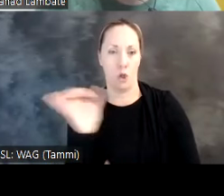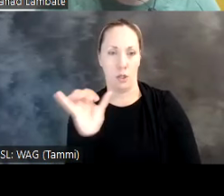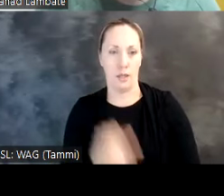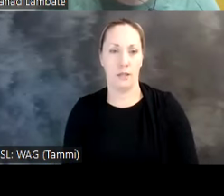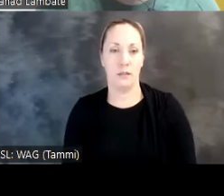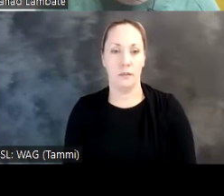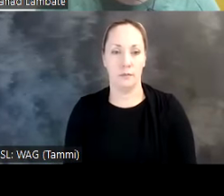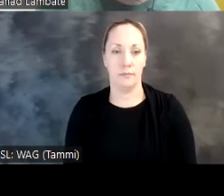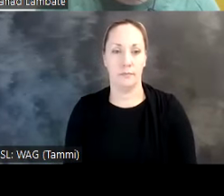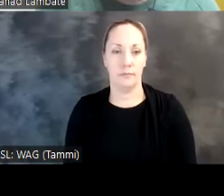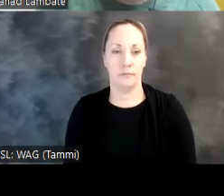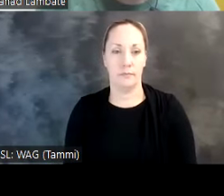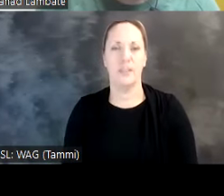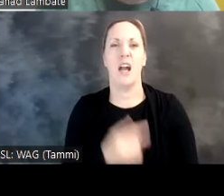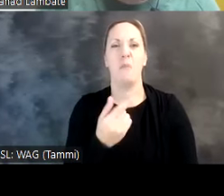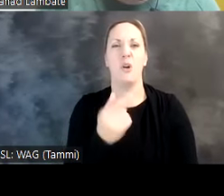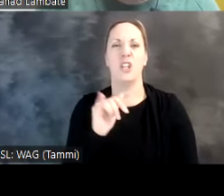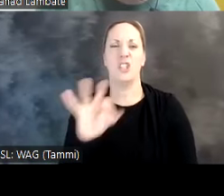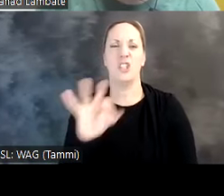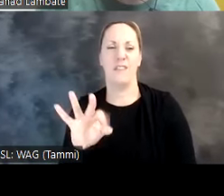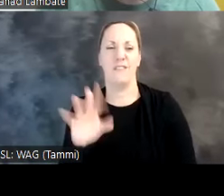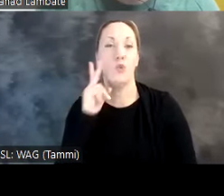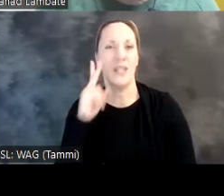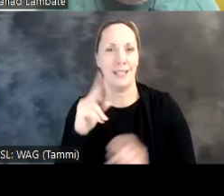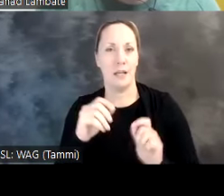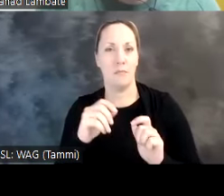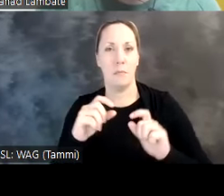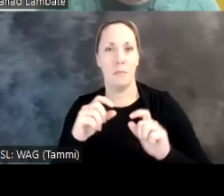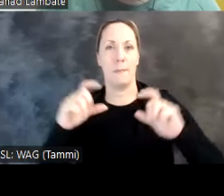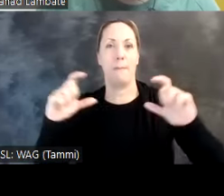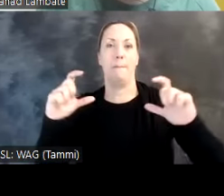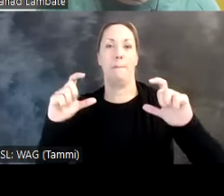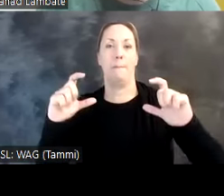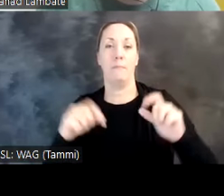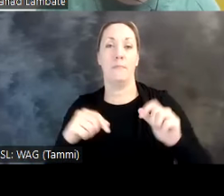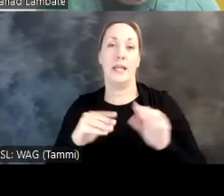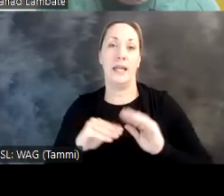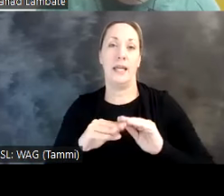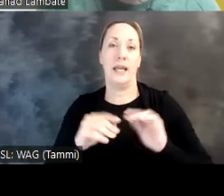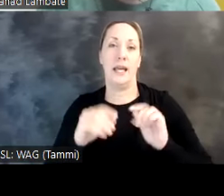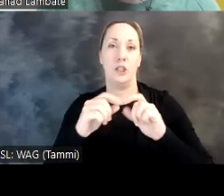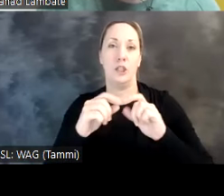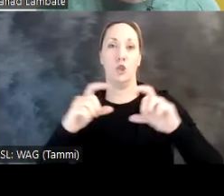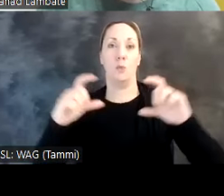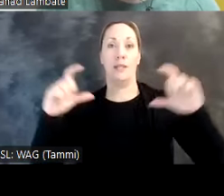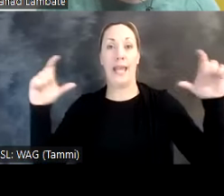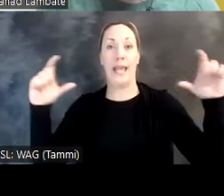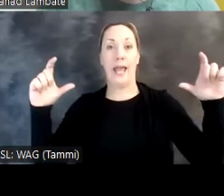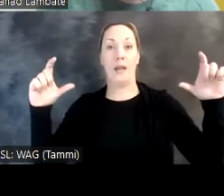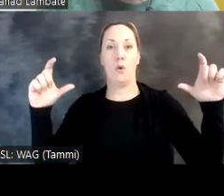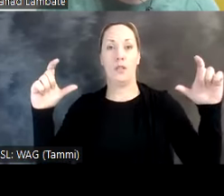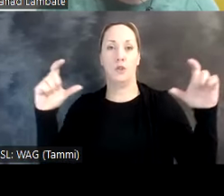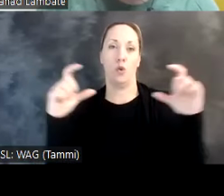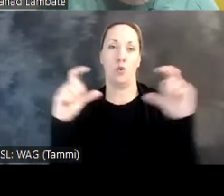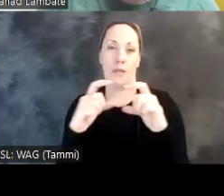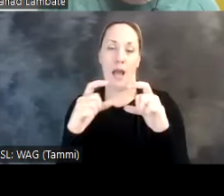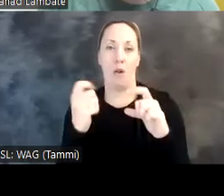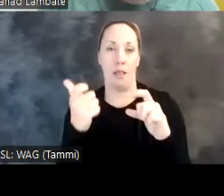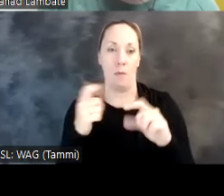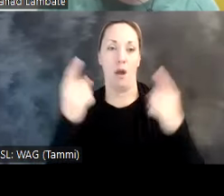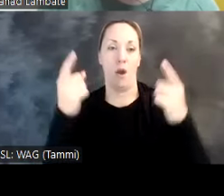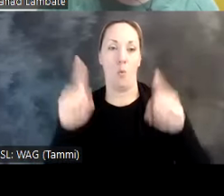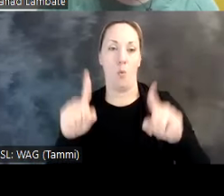can see it is a bit transforming, or basically it gets zoomed in a bit or zoomed out in a bit when